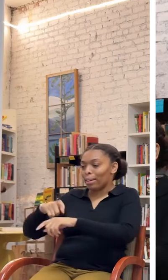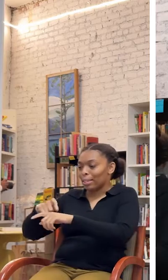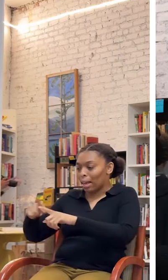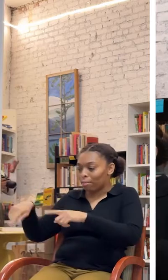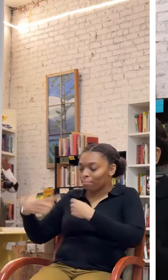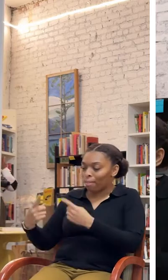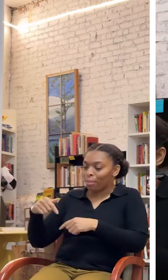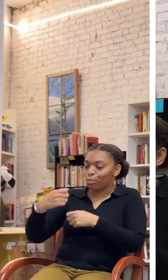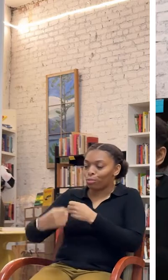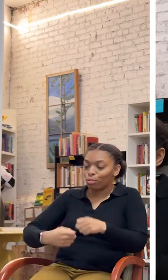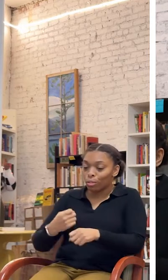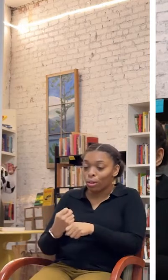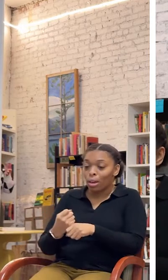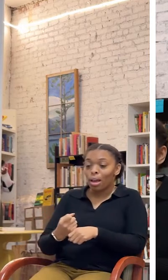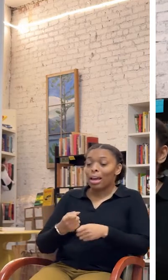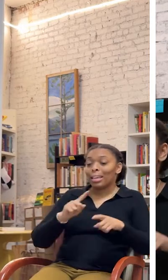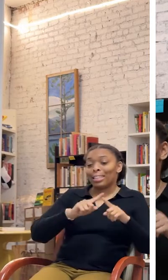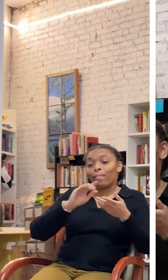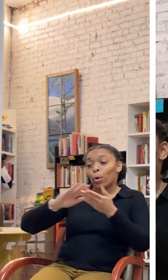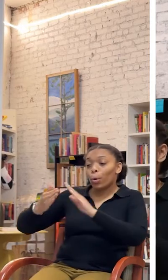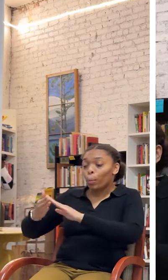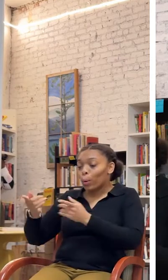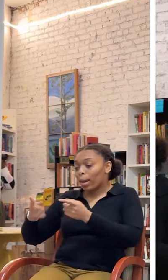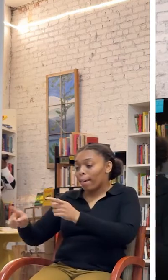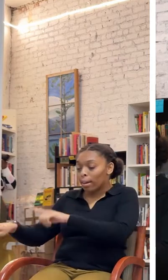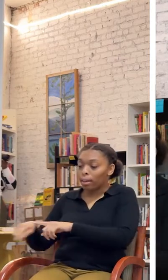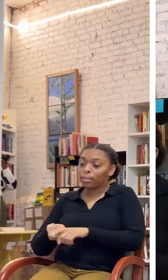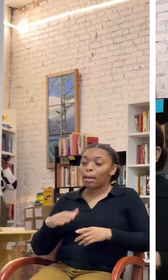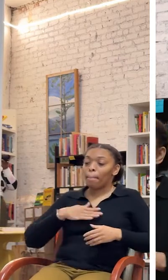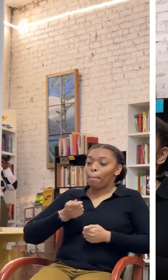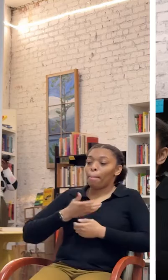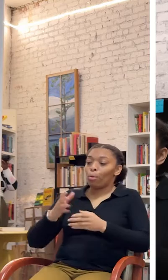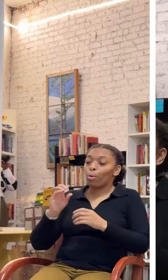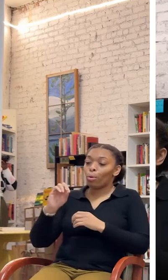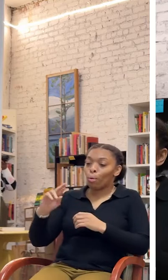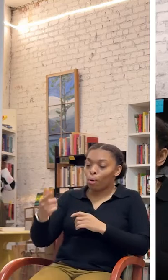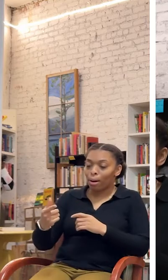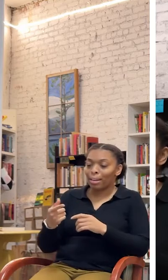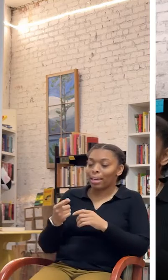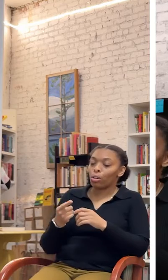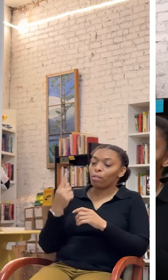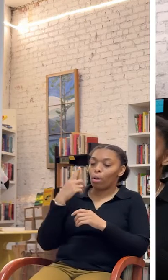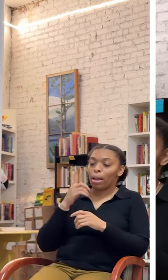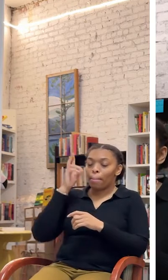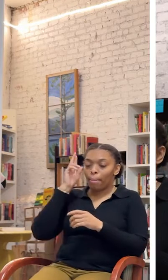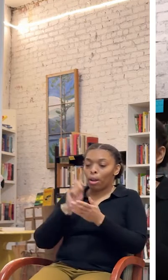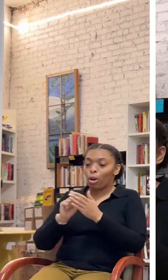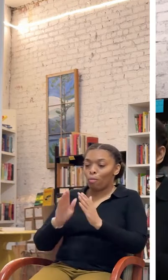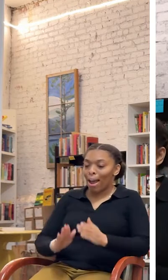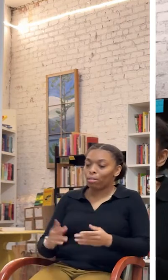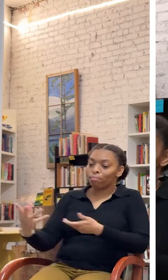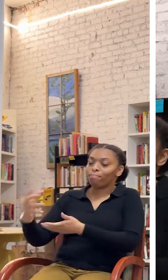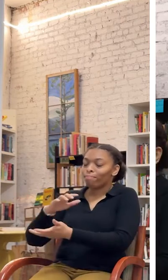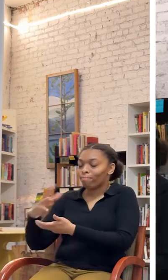past years, community events. My poetry organization before Dominican Writers was mixed with